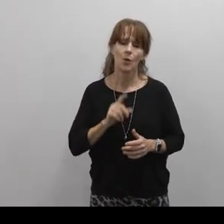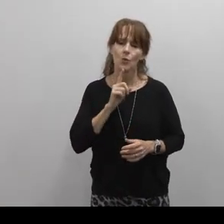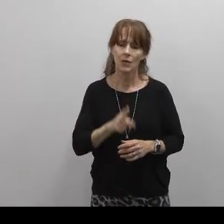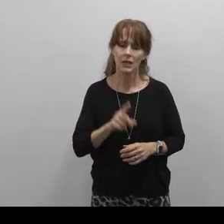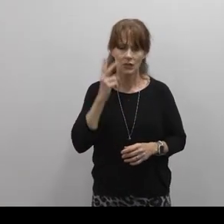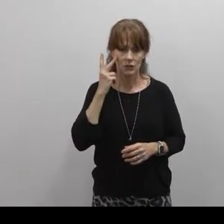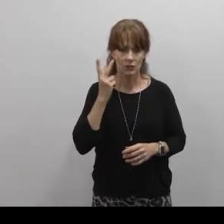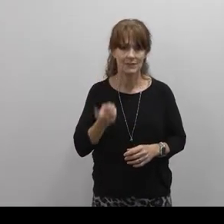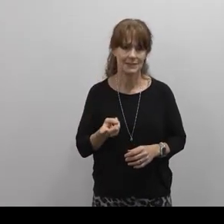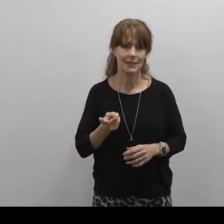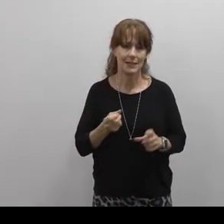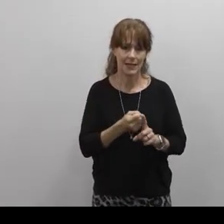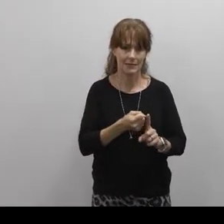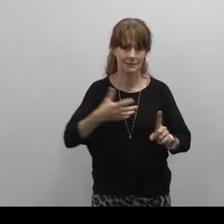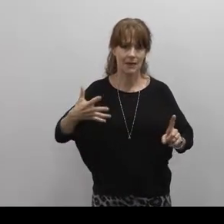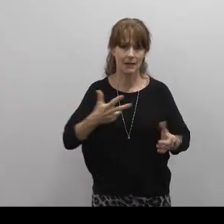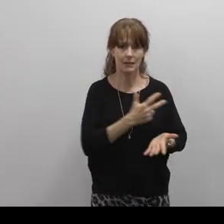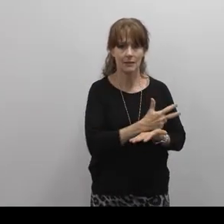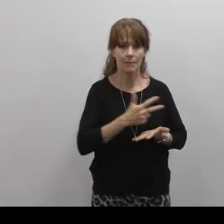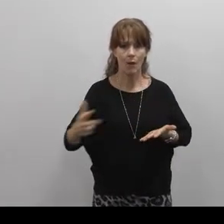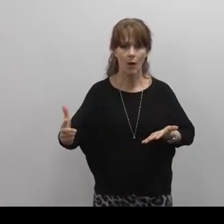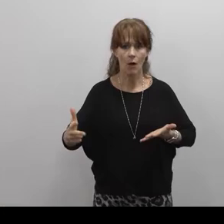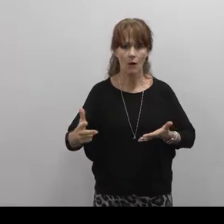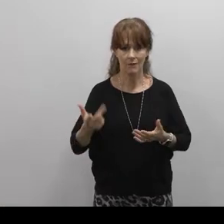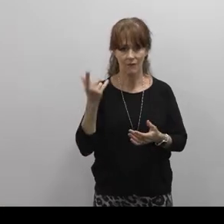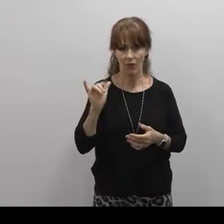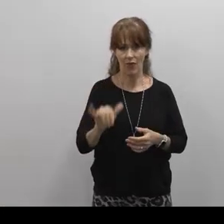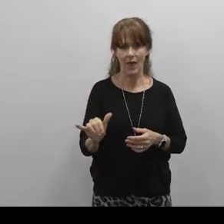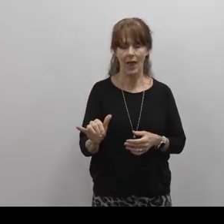at expanding our parking lots as a result.